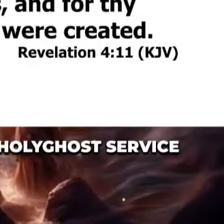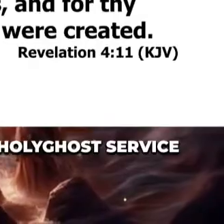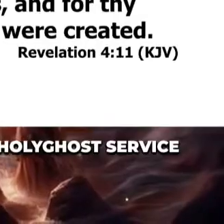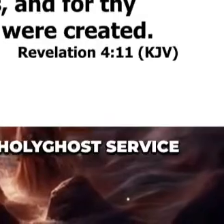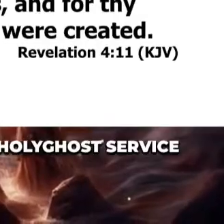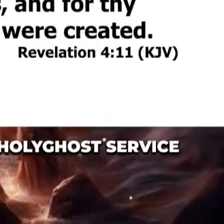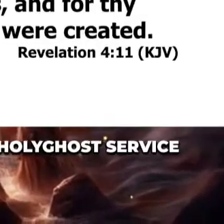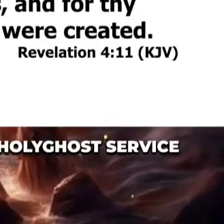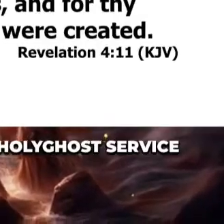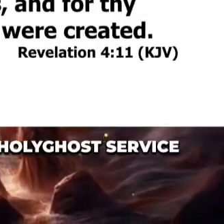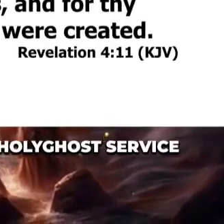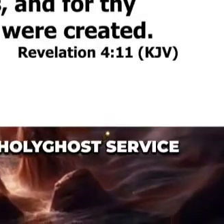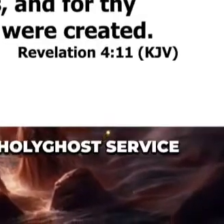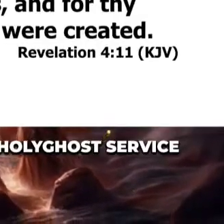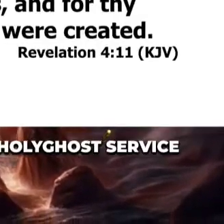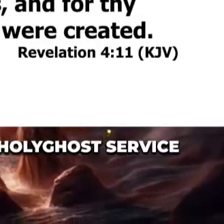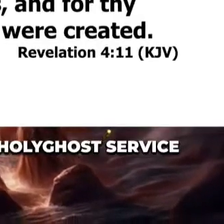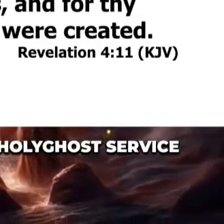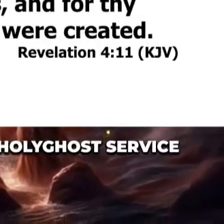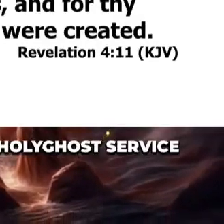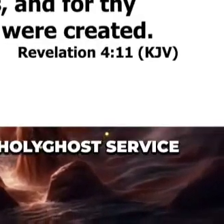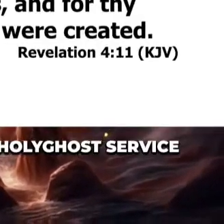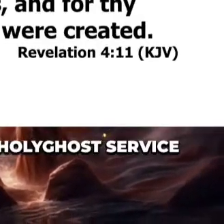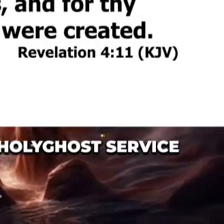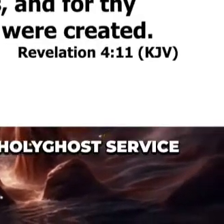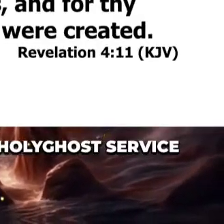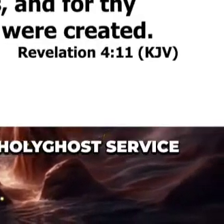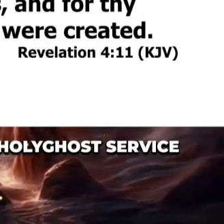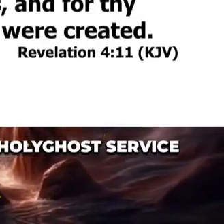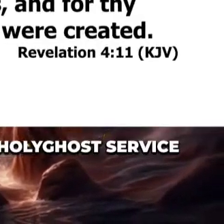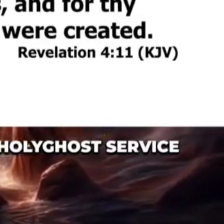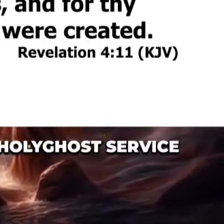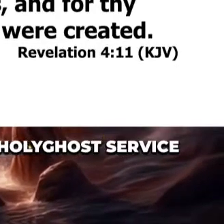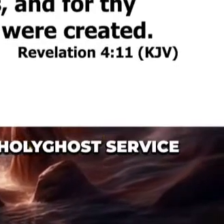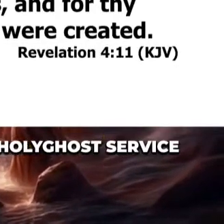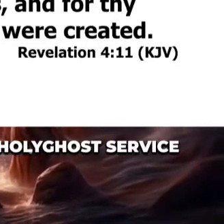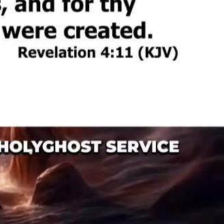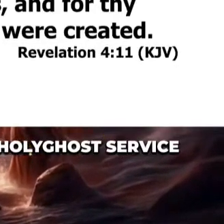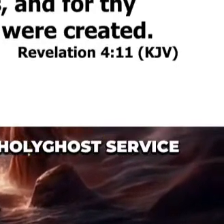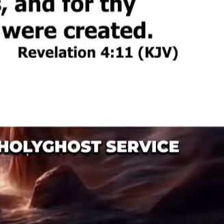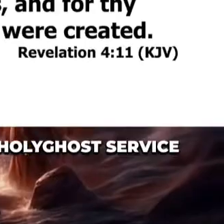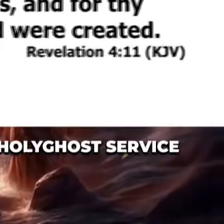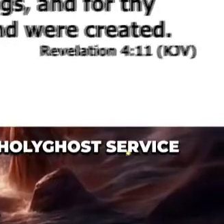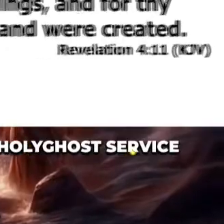All things we are created for God's pleasure, including us.